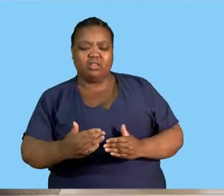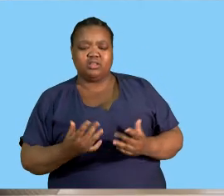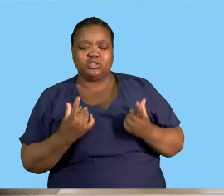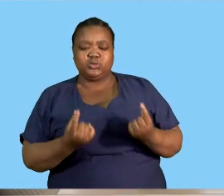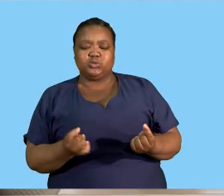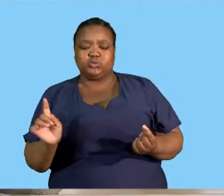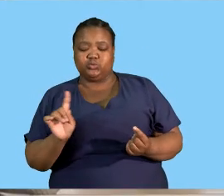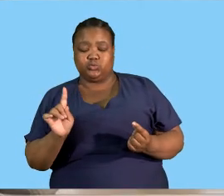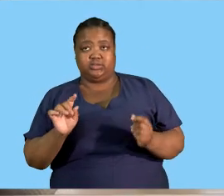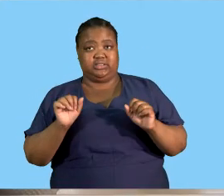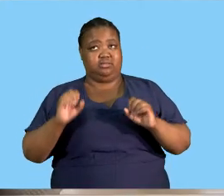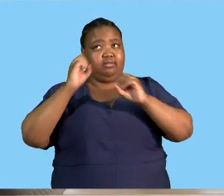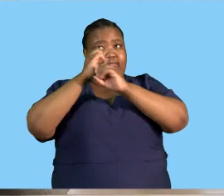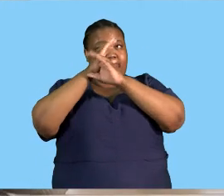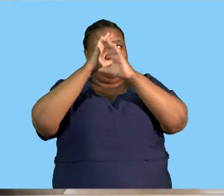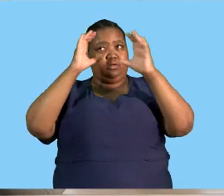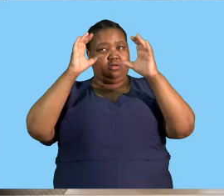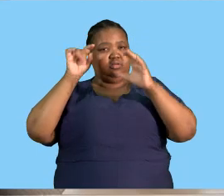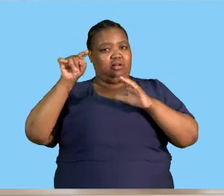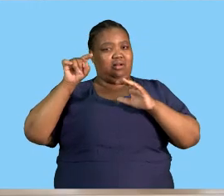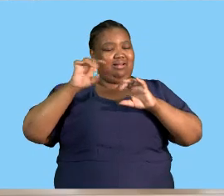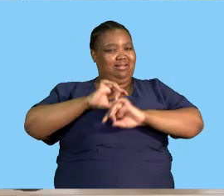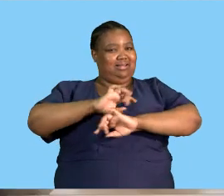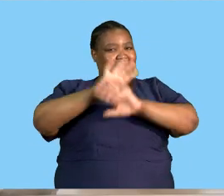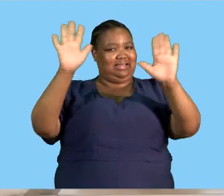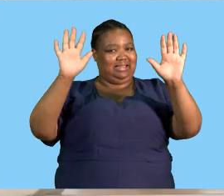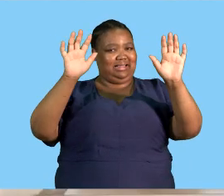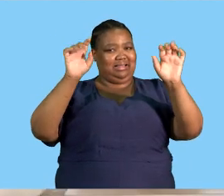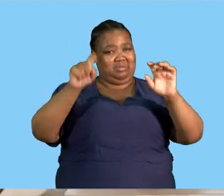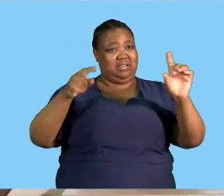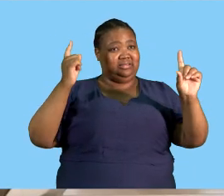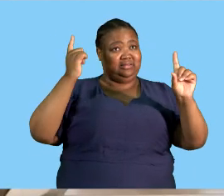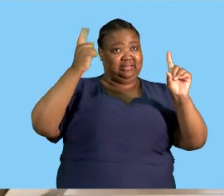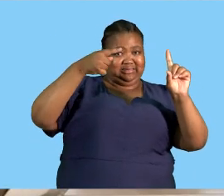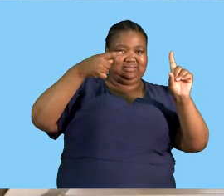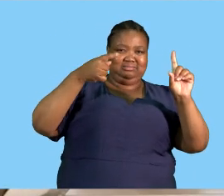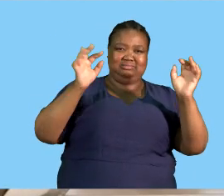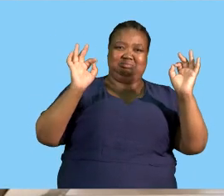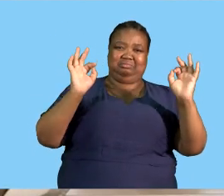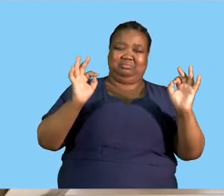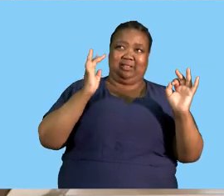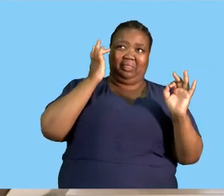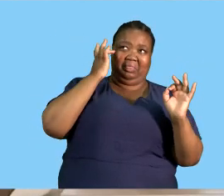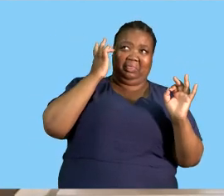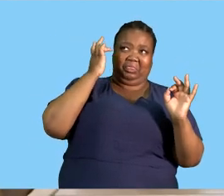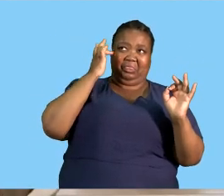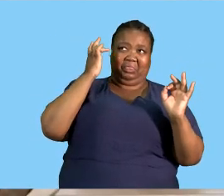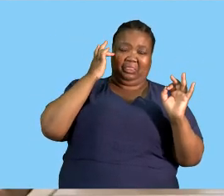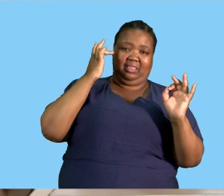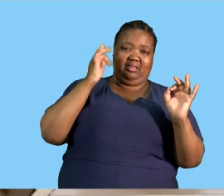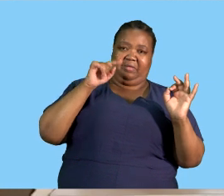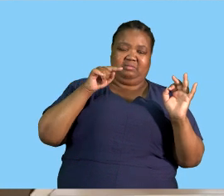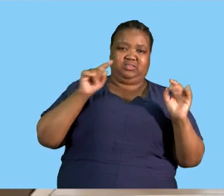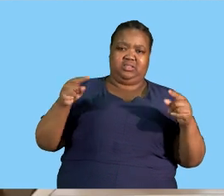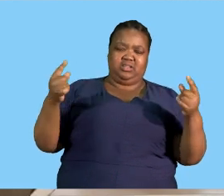have the vision needs to be clear, and not just clear, even the objectives, they need to be realistic. We can't be